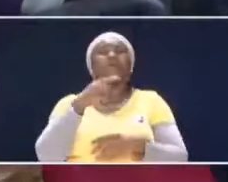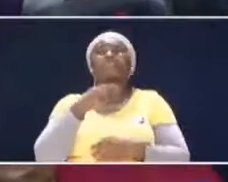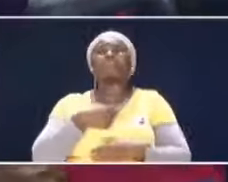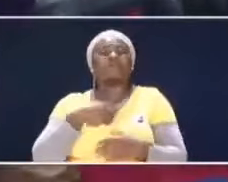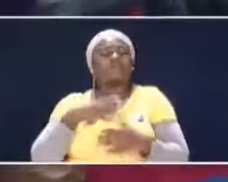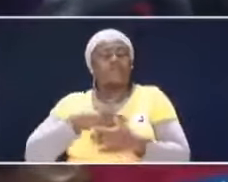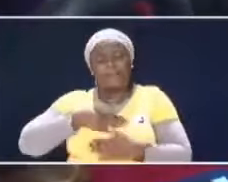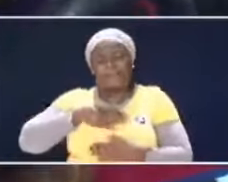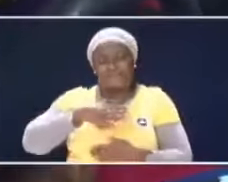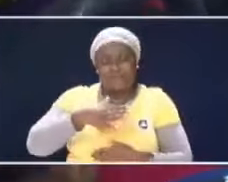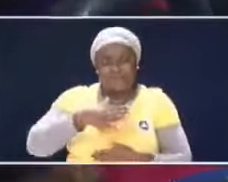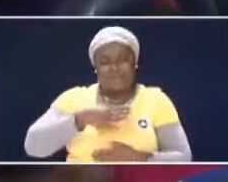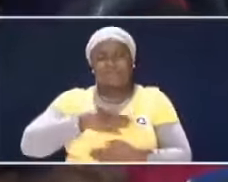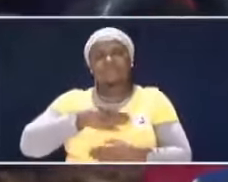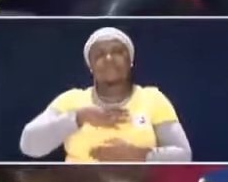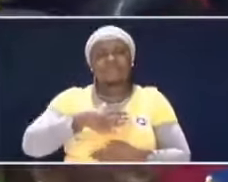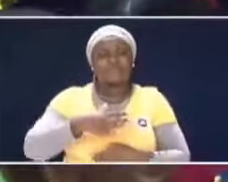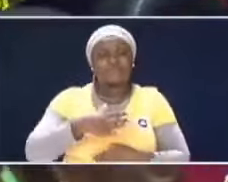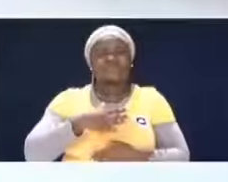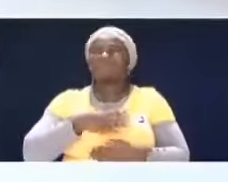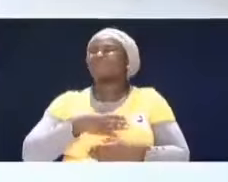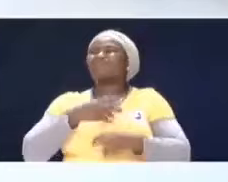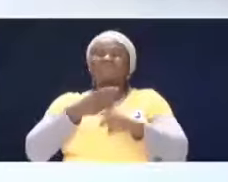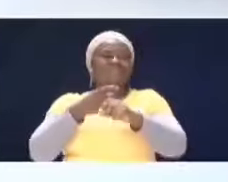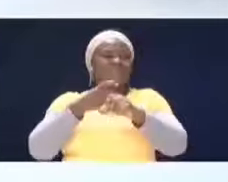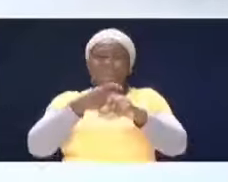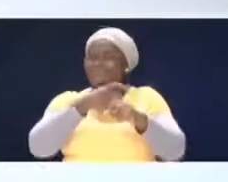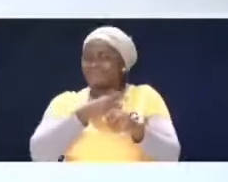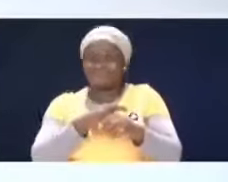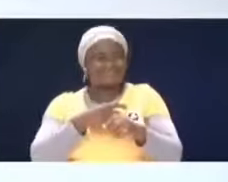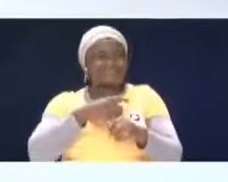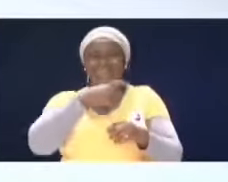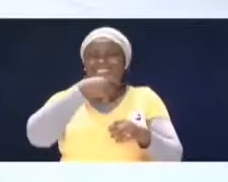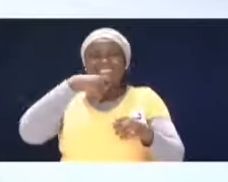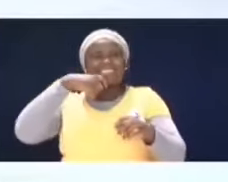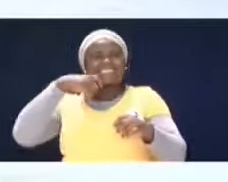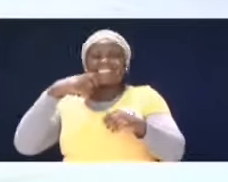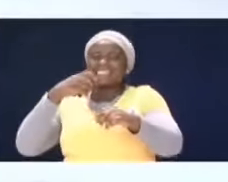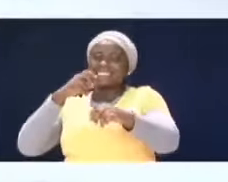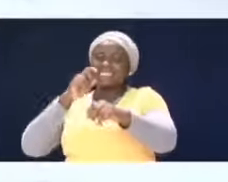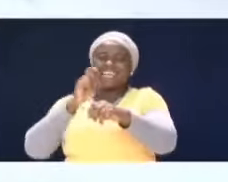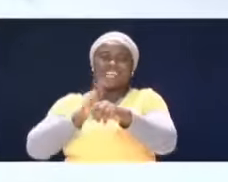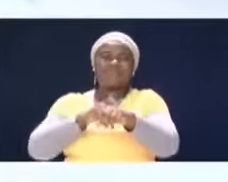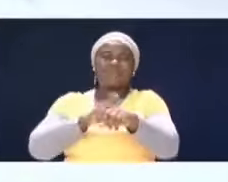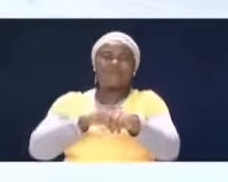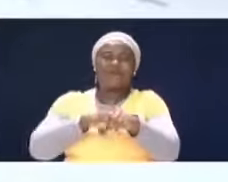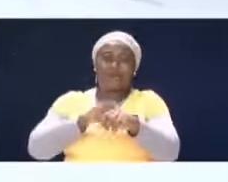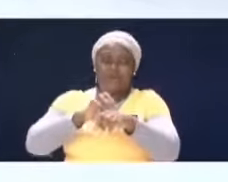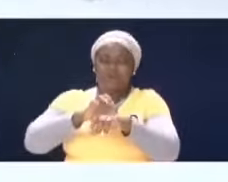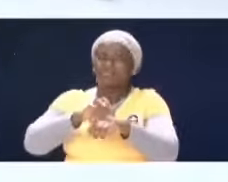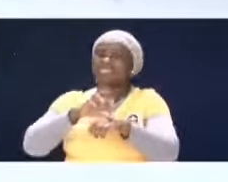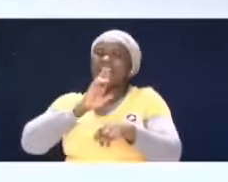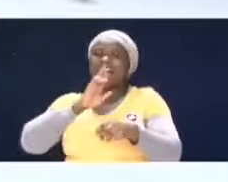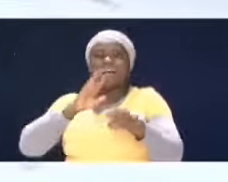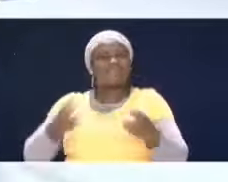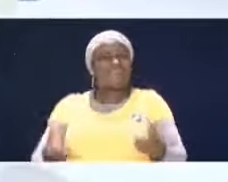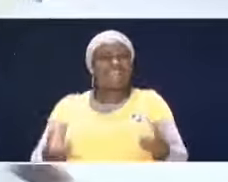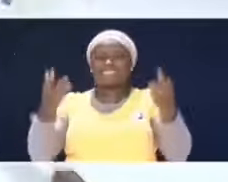I'm hearing a song. Dry bones arising again. Dry